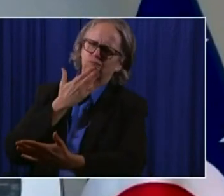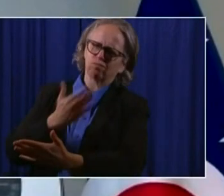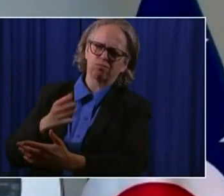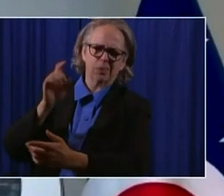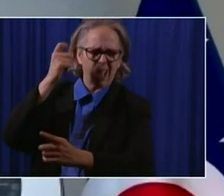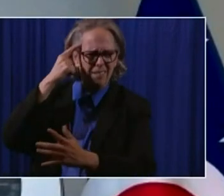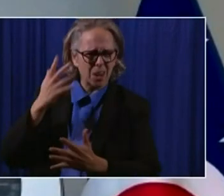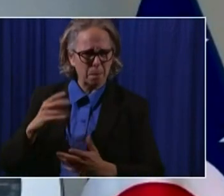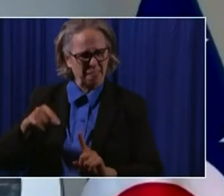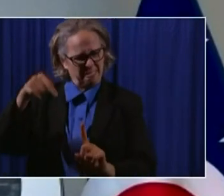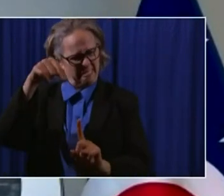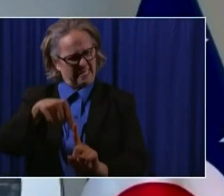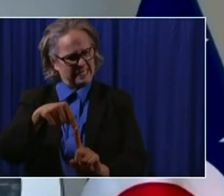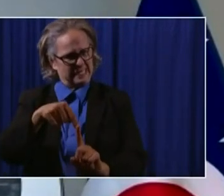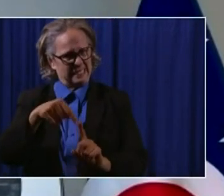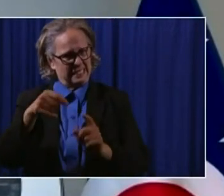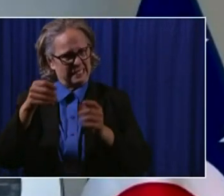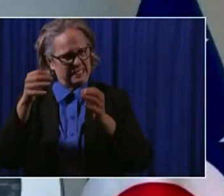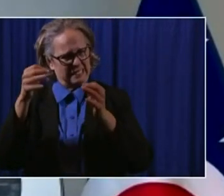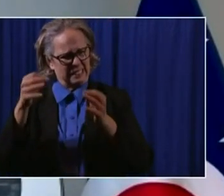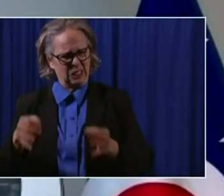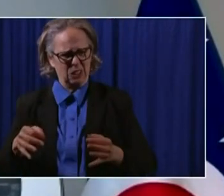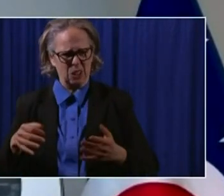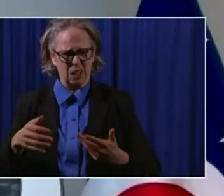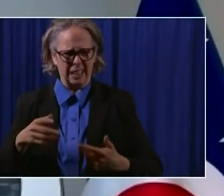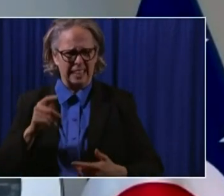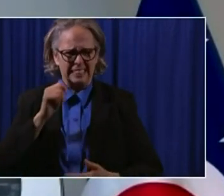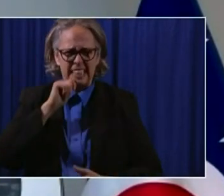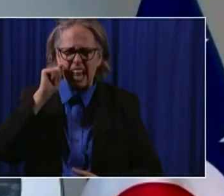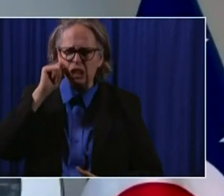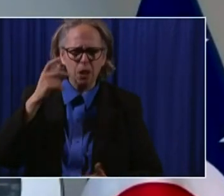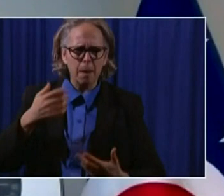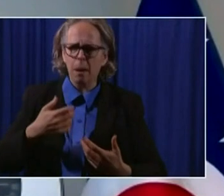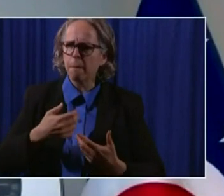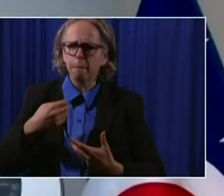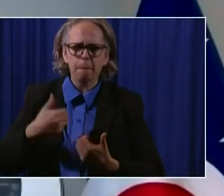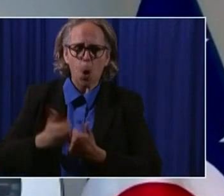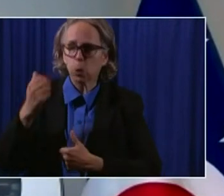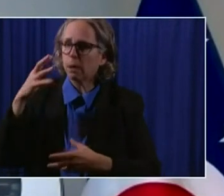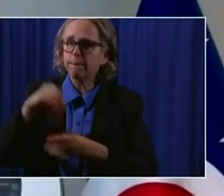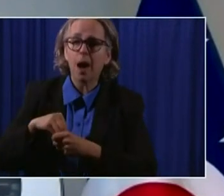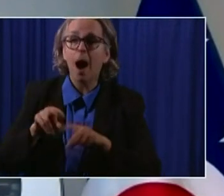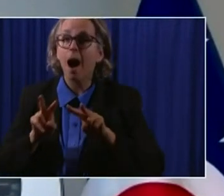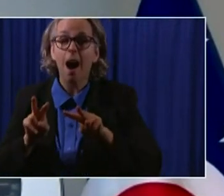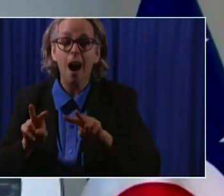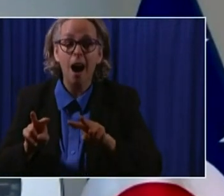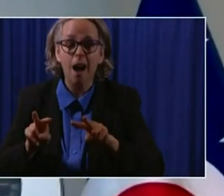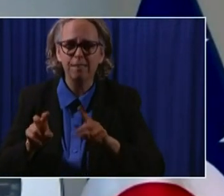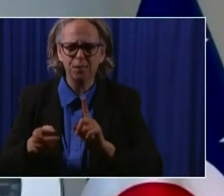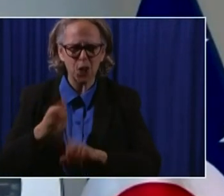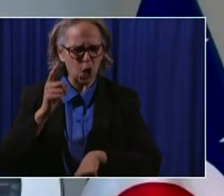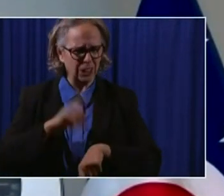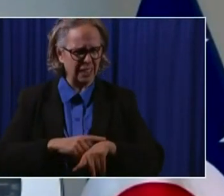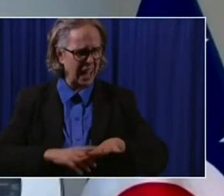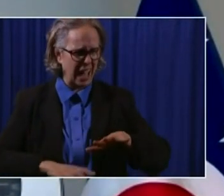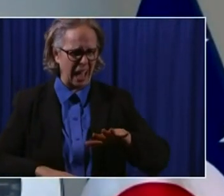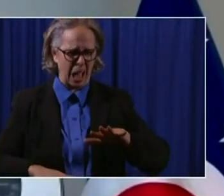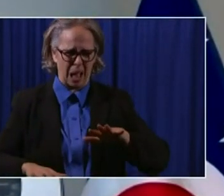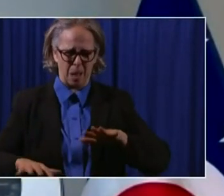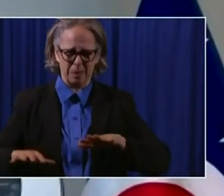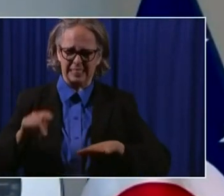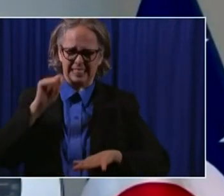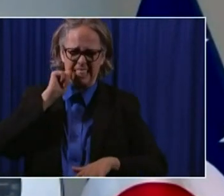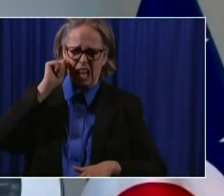been more anticipated by teenagers than this one. And I know that hope is a powerful,